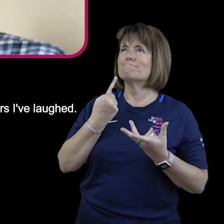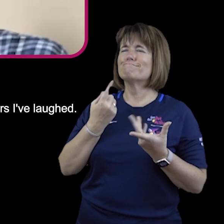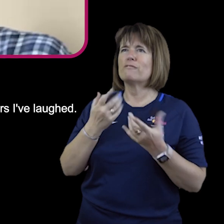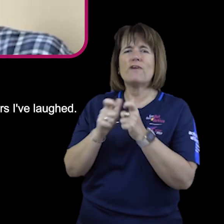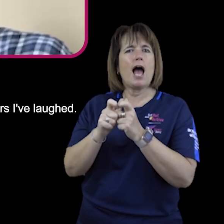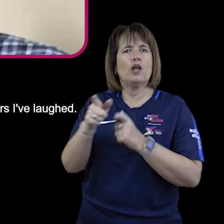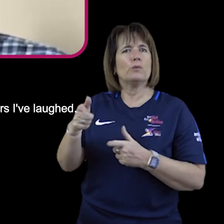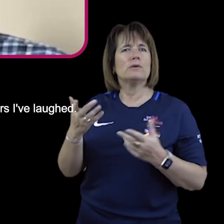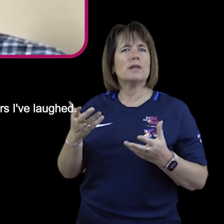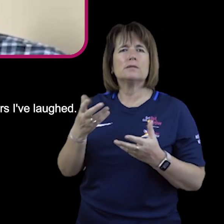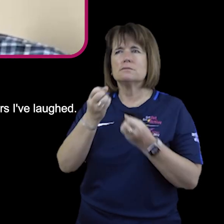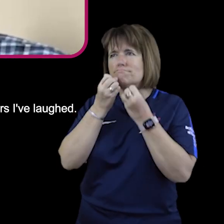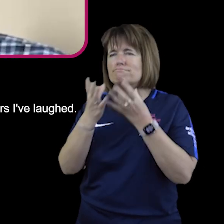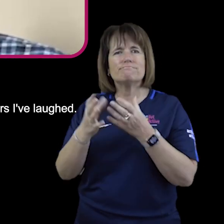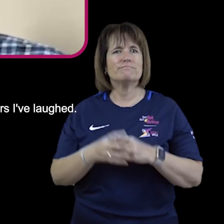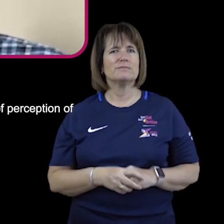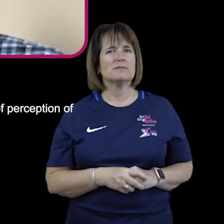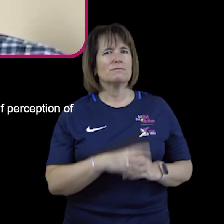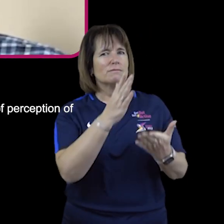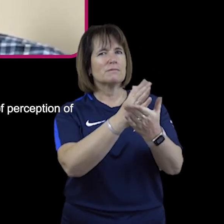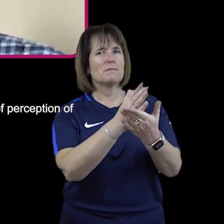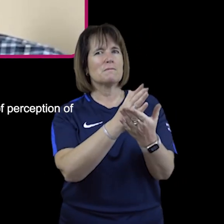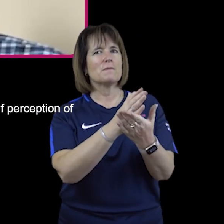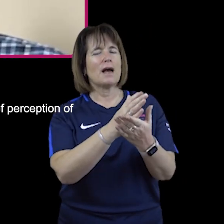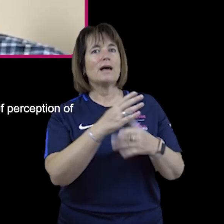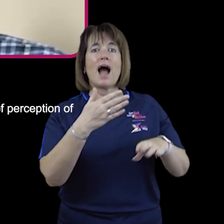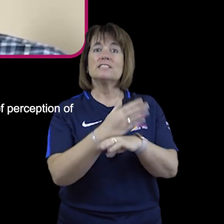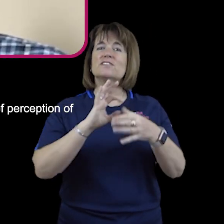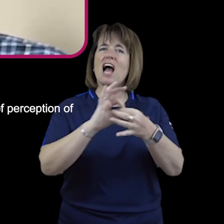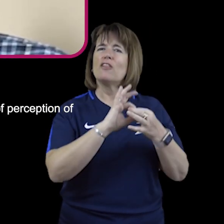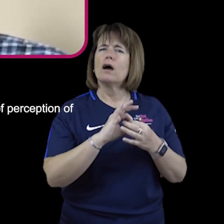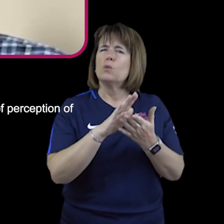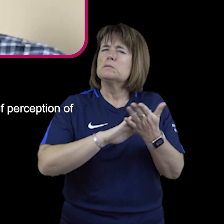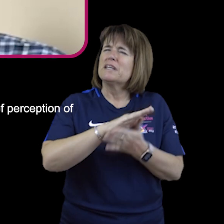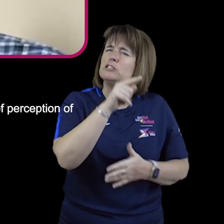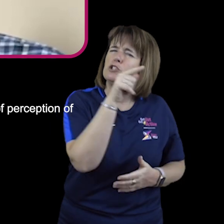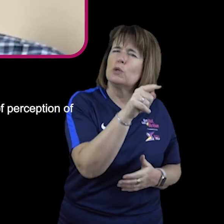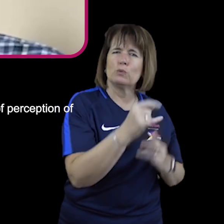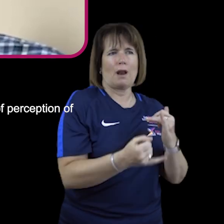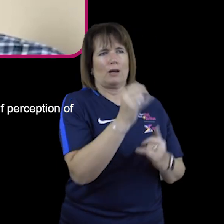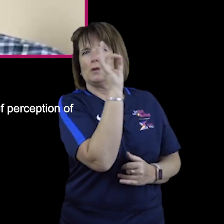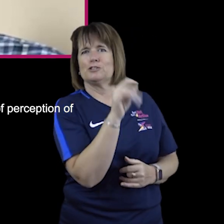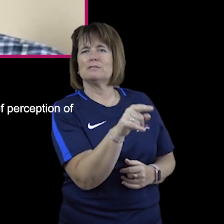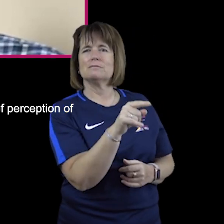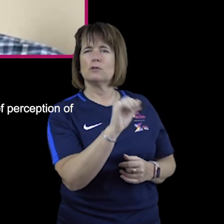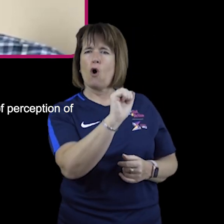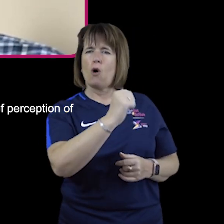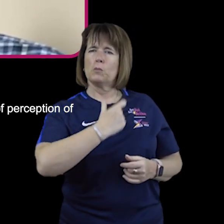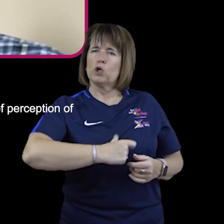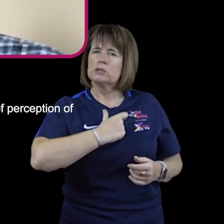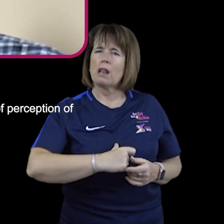That's you can't put a price on that, can you? No. So finally, what does active together mean to you